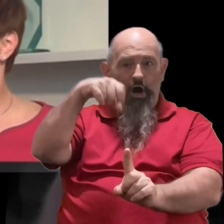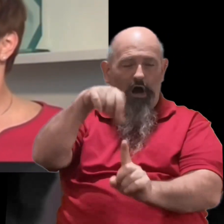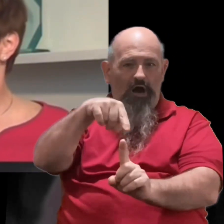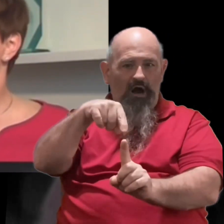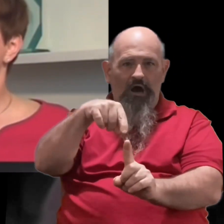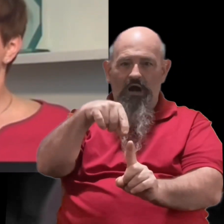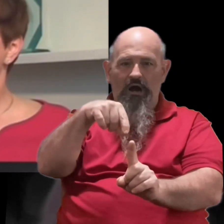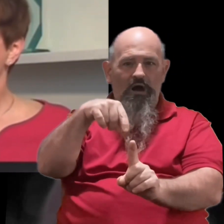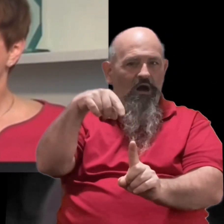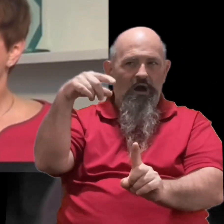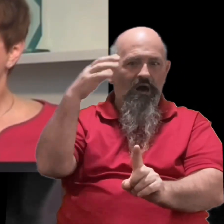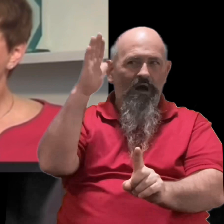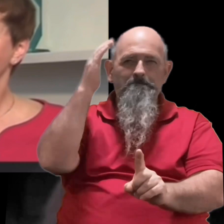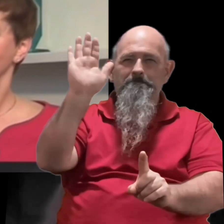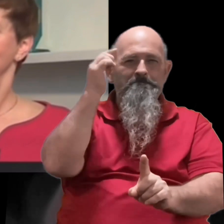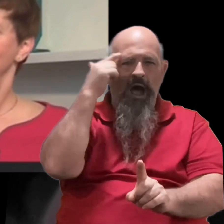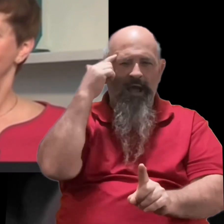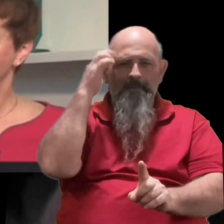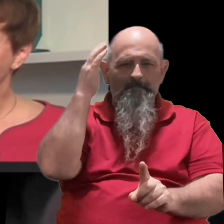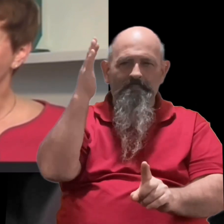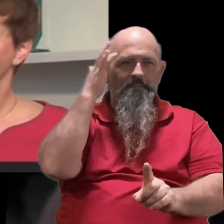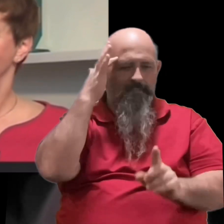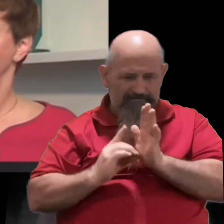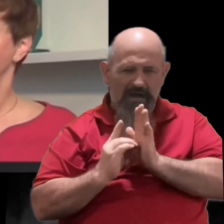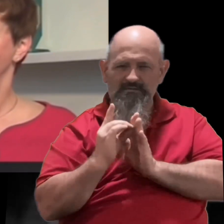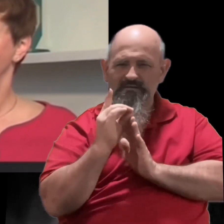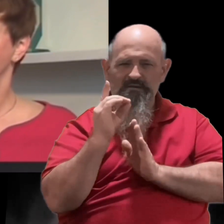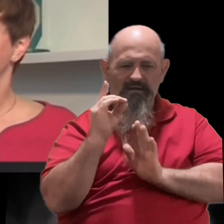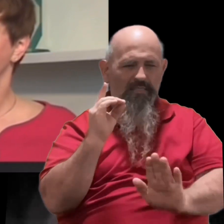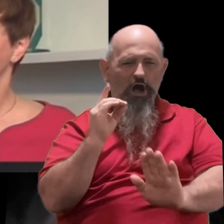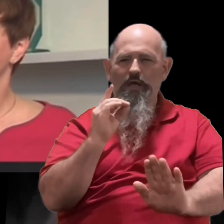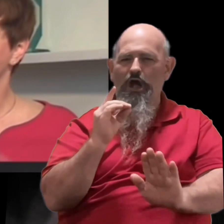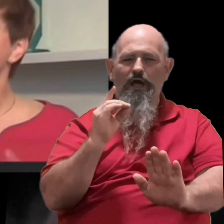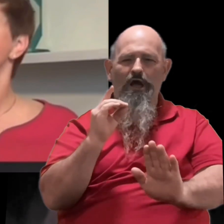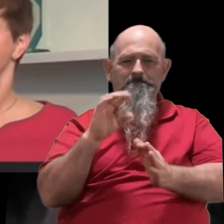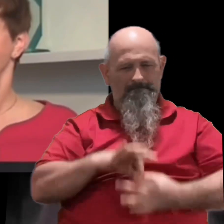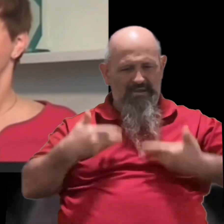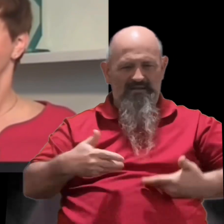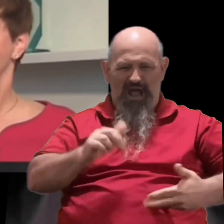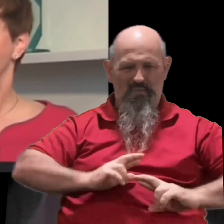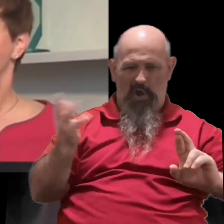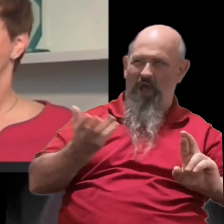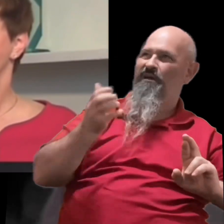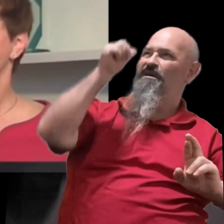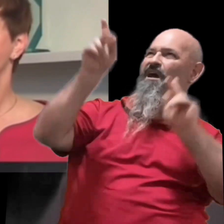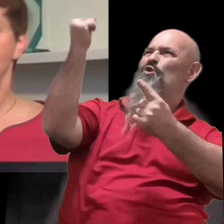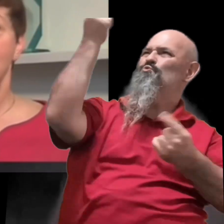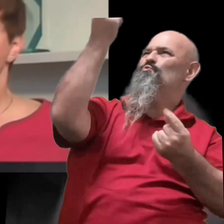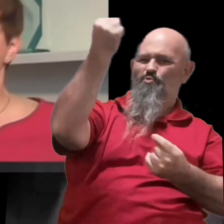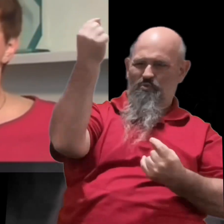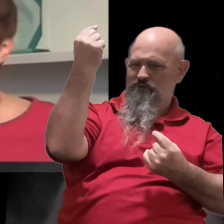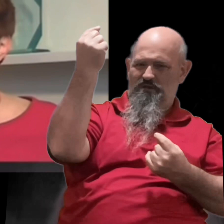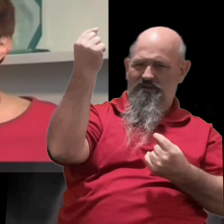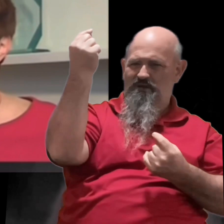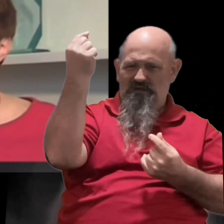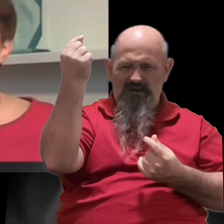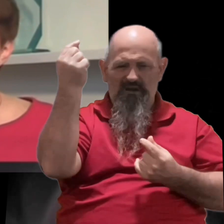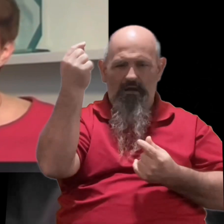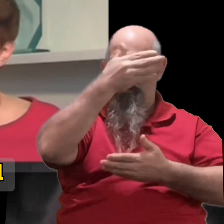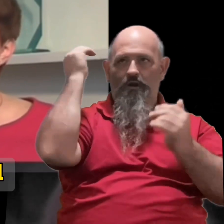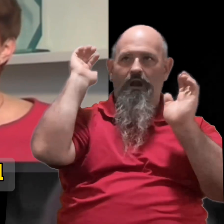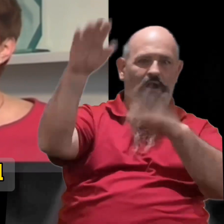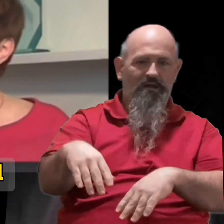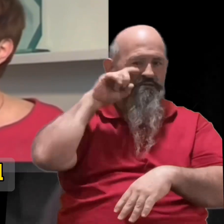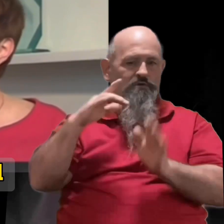stimuli. Their minds, their development, their beings are not ready for it. What people do forget